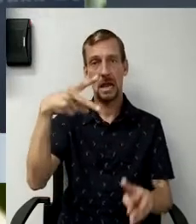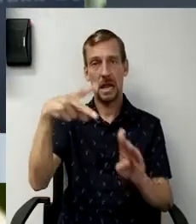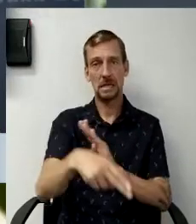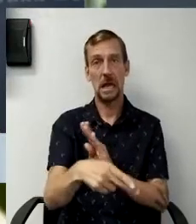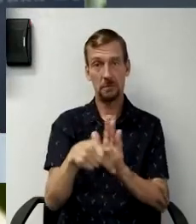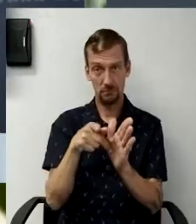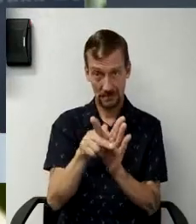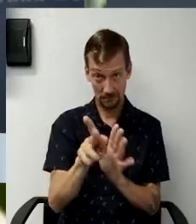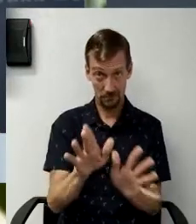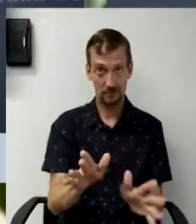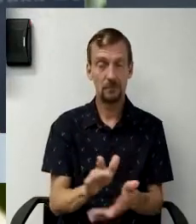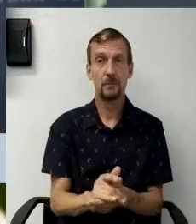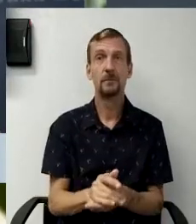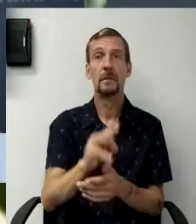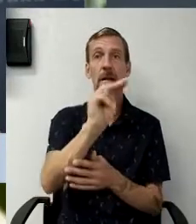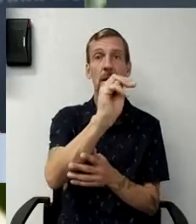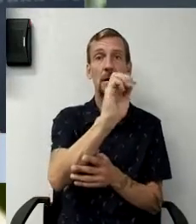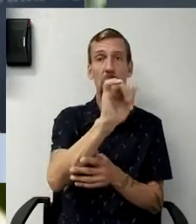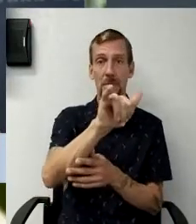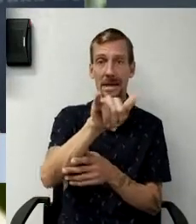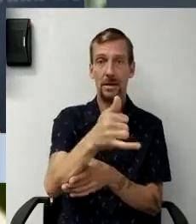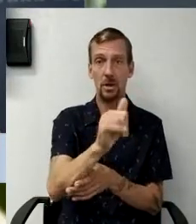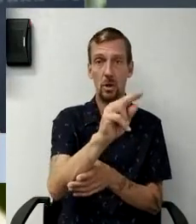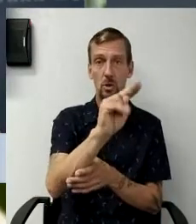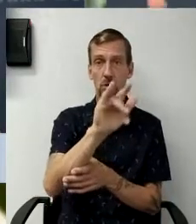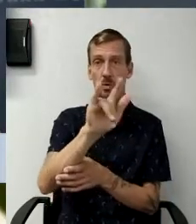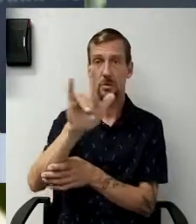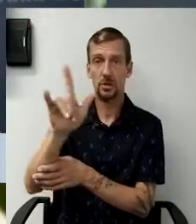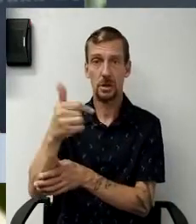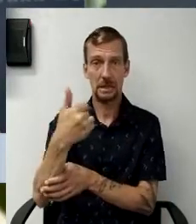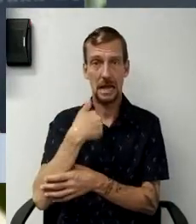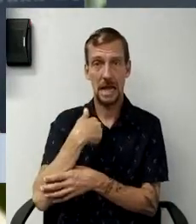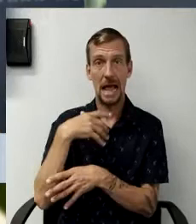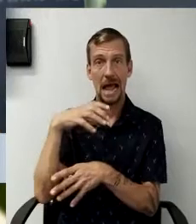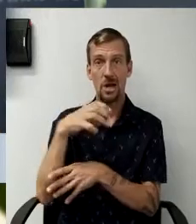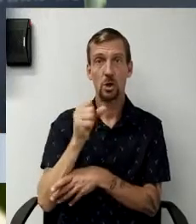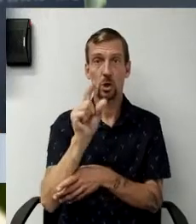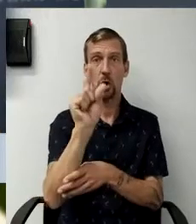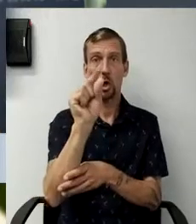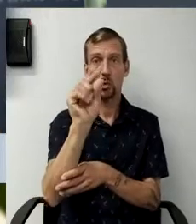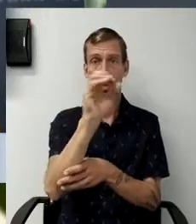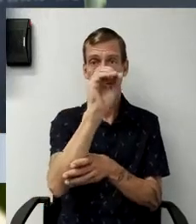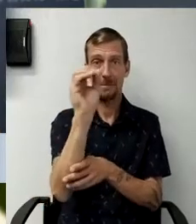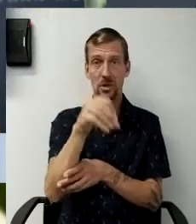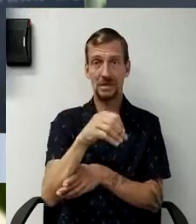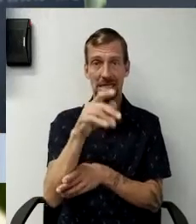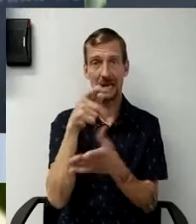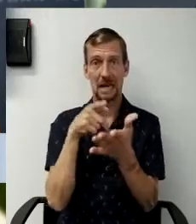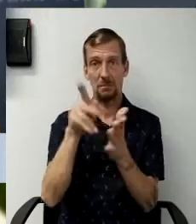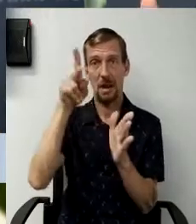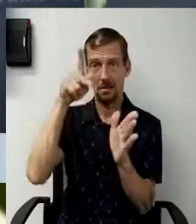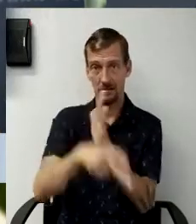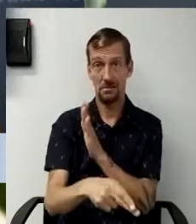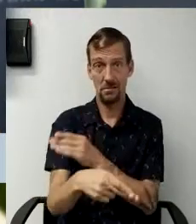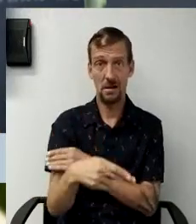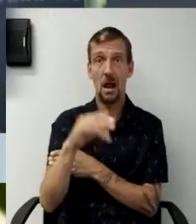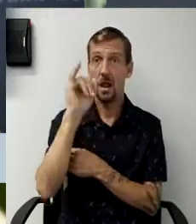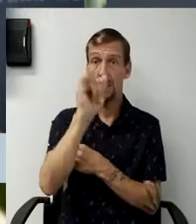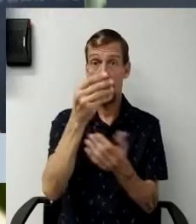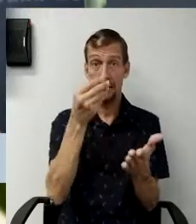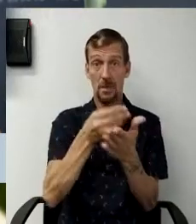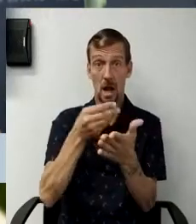of May, June, and July. I took a 20% cut. Those